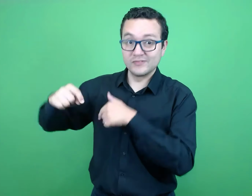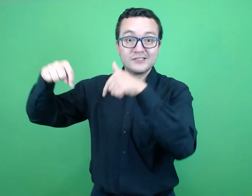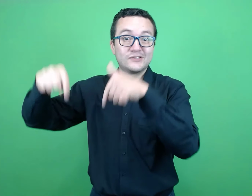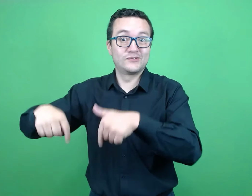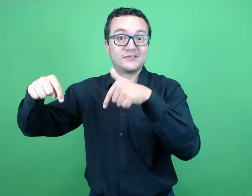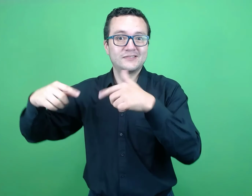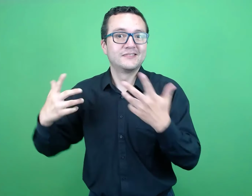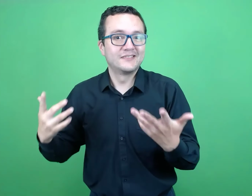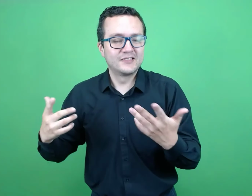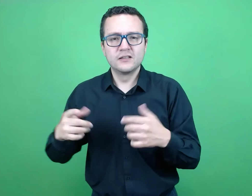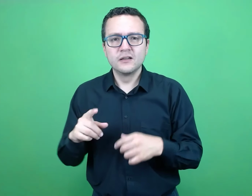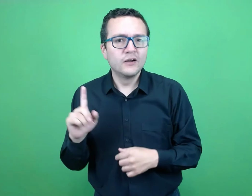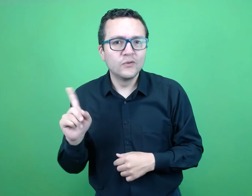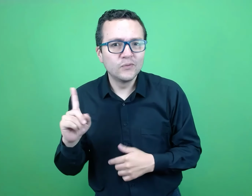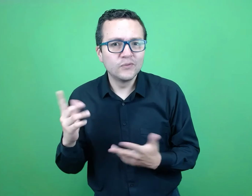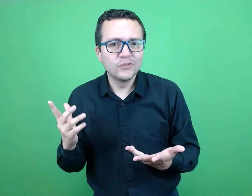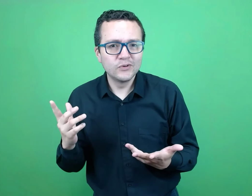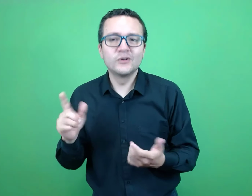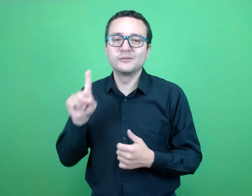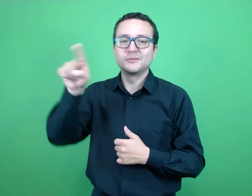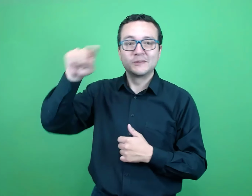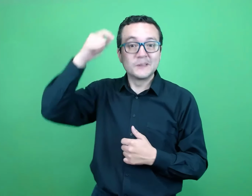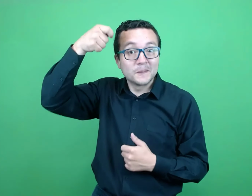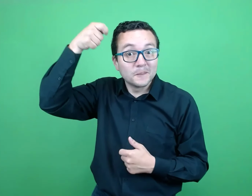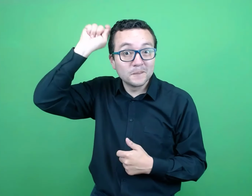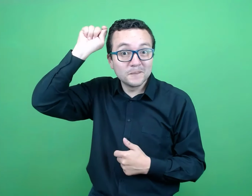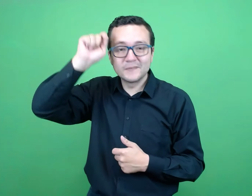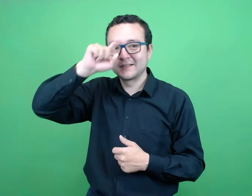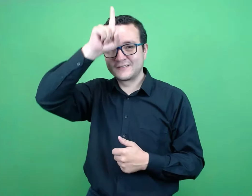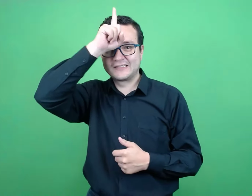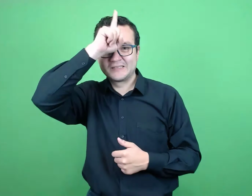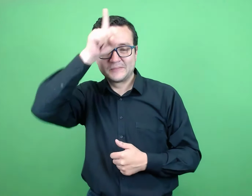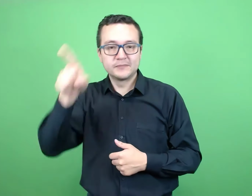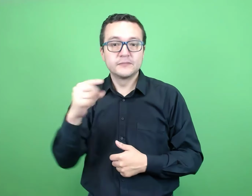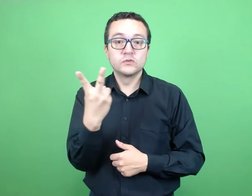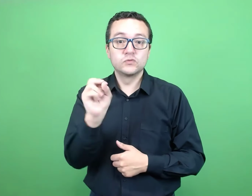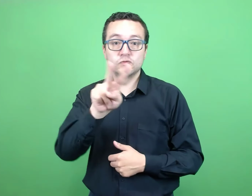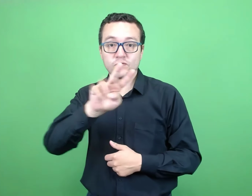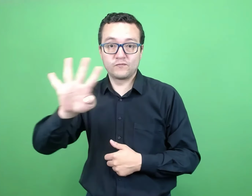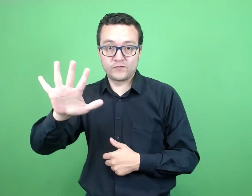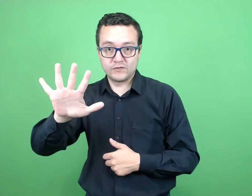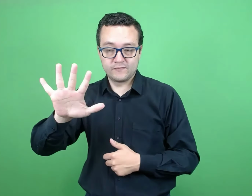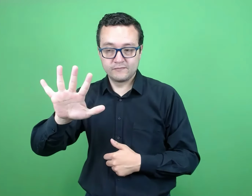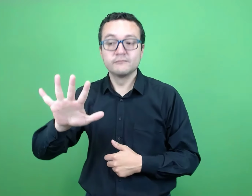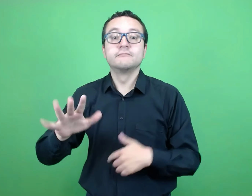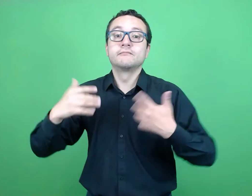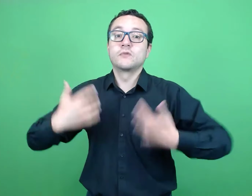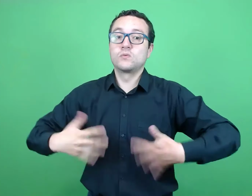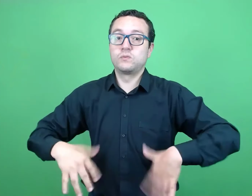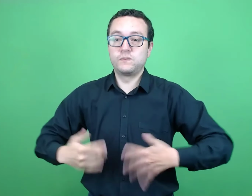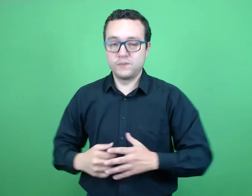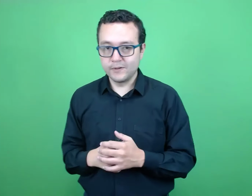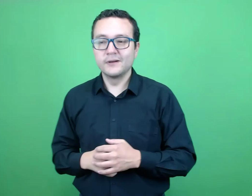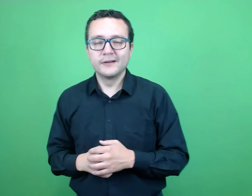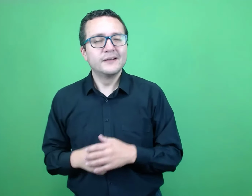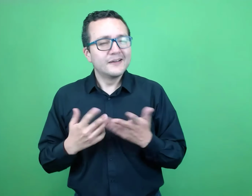in Berlin, Germany. So I know we have a few things to go over today, but the biggest components are four